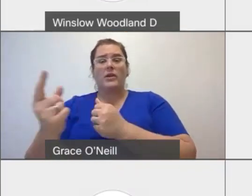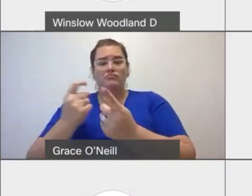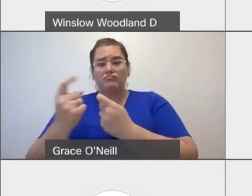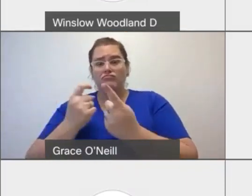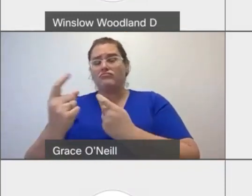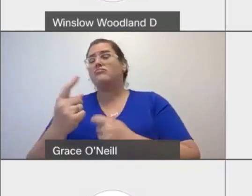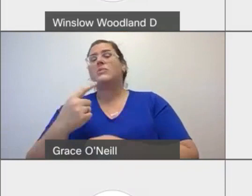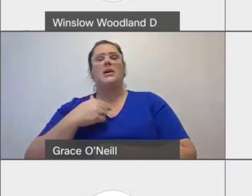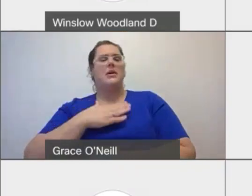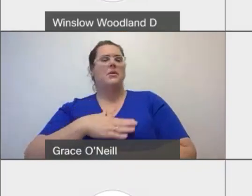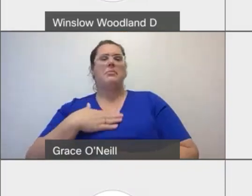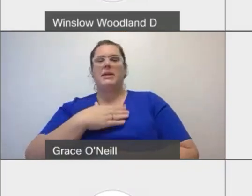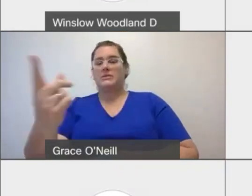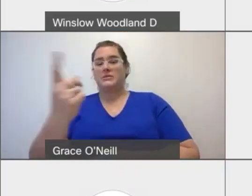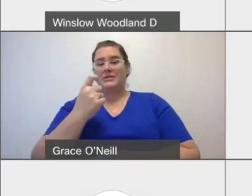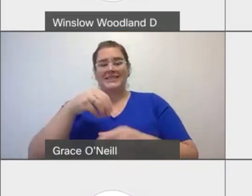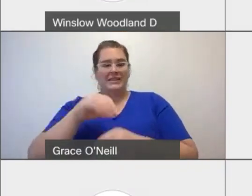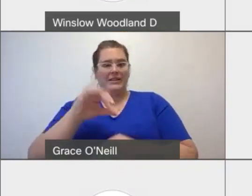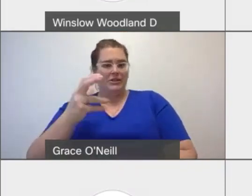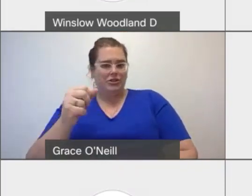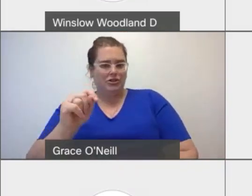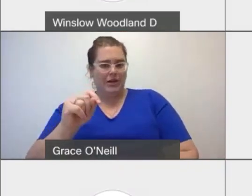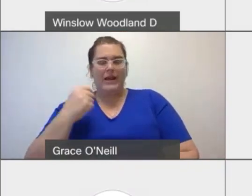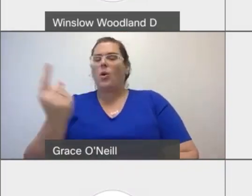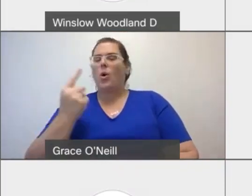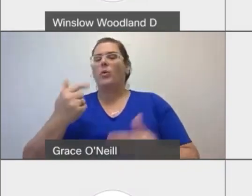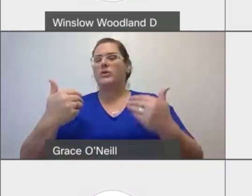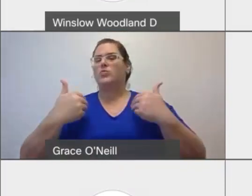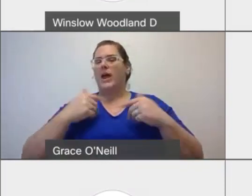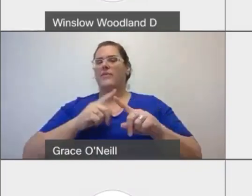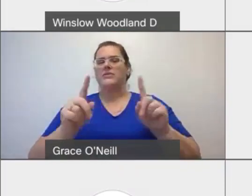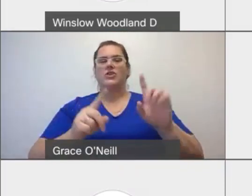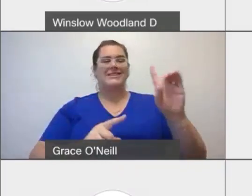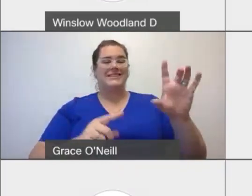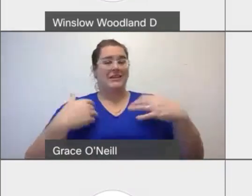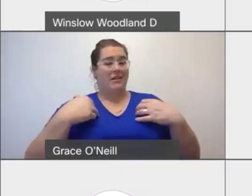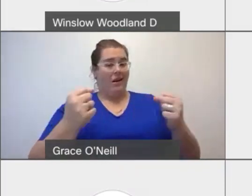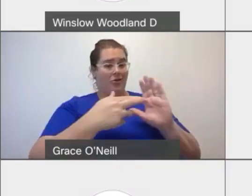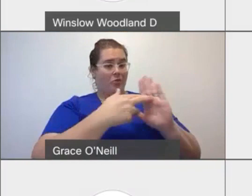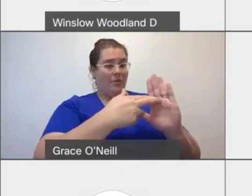we can respond. As always, we do have our partners from DC Health here.